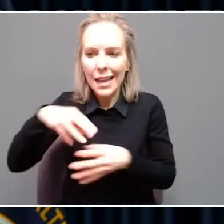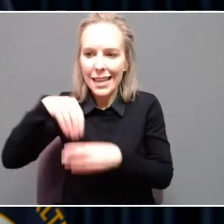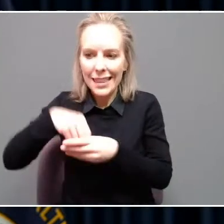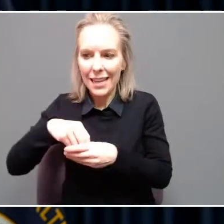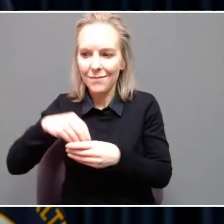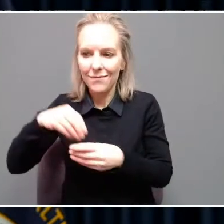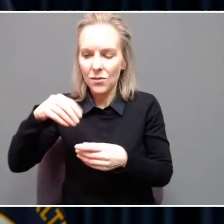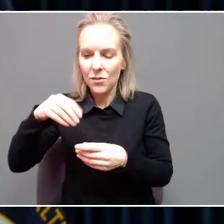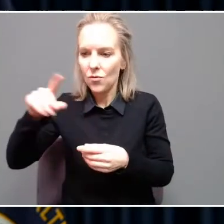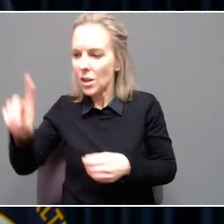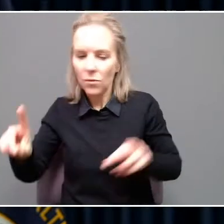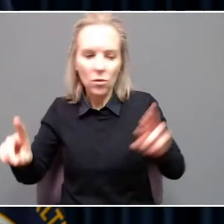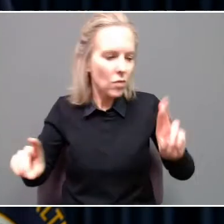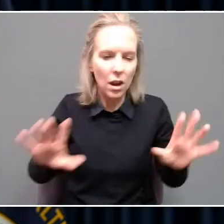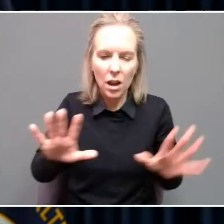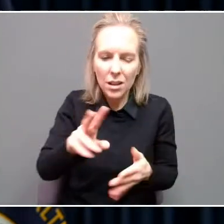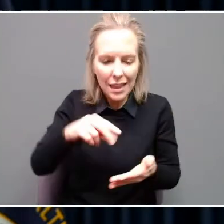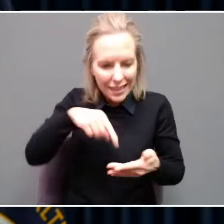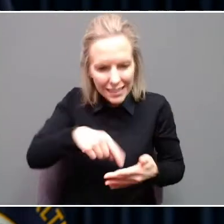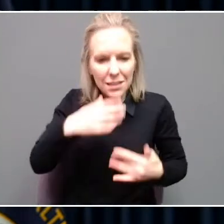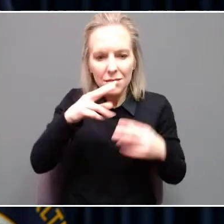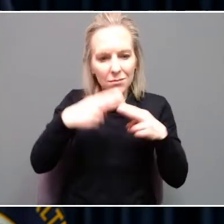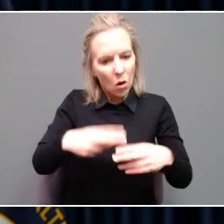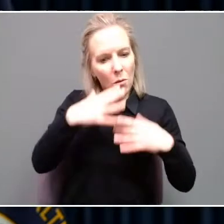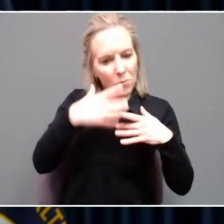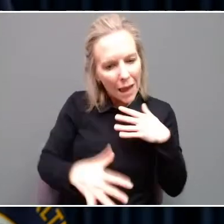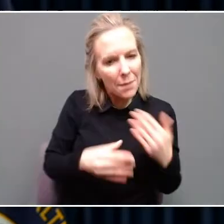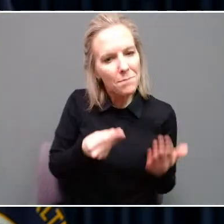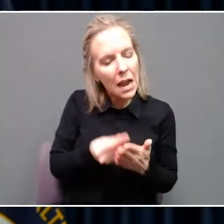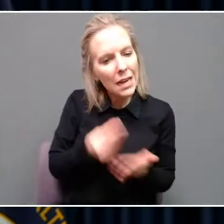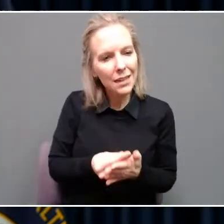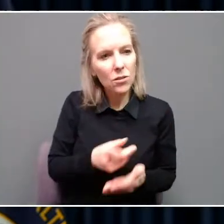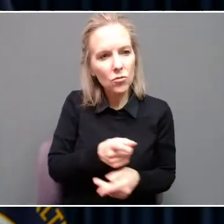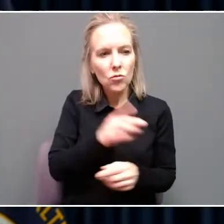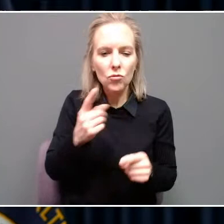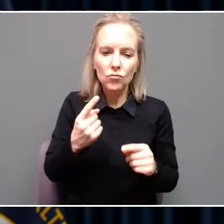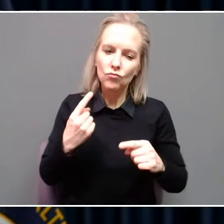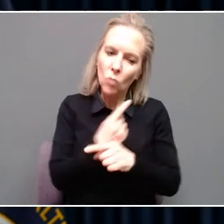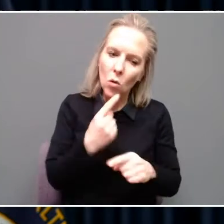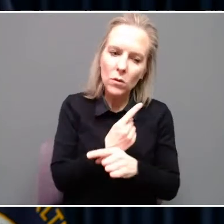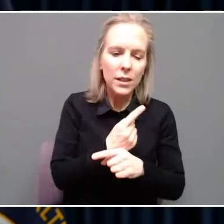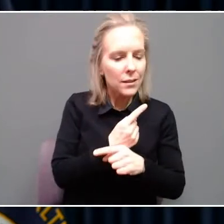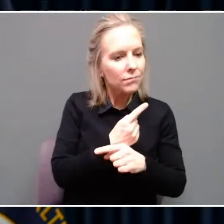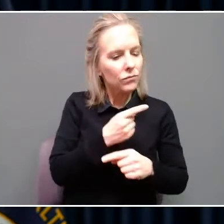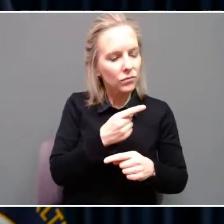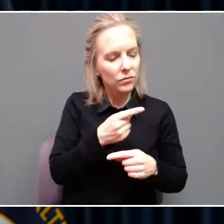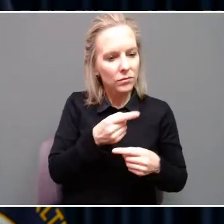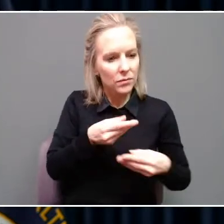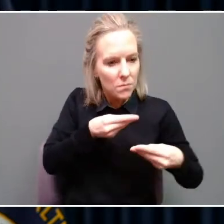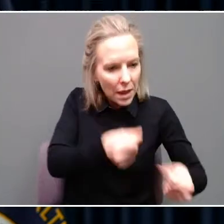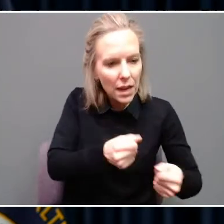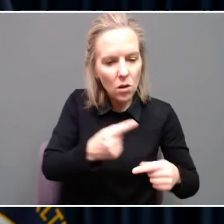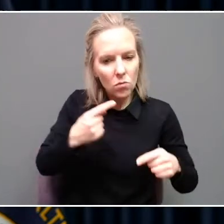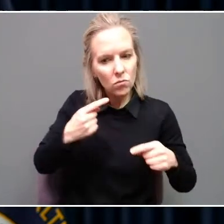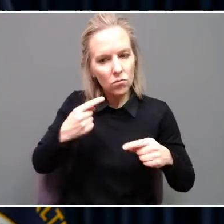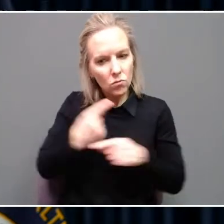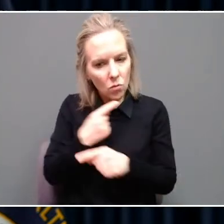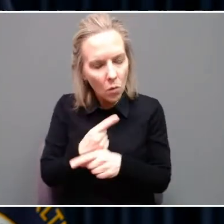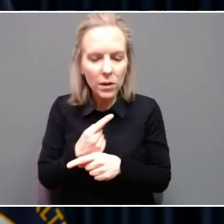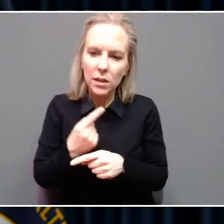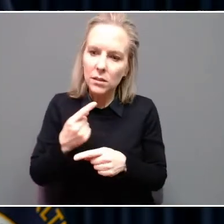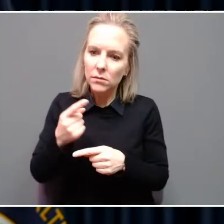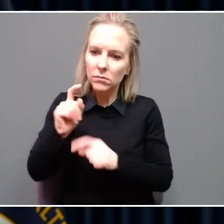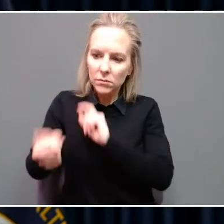which is blood money, is used the right way, is used the smart way. And if they don't come up